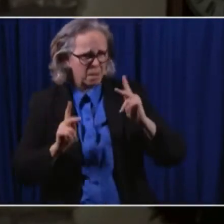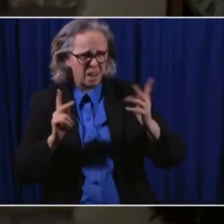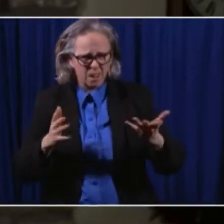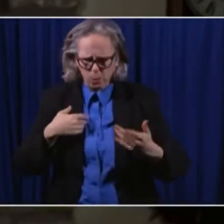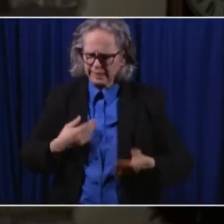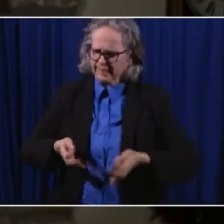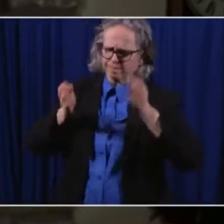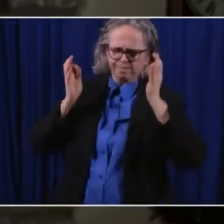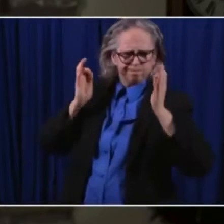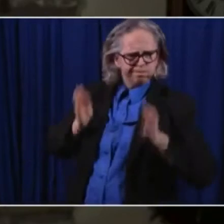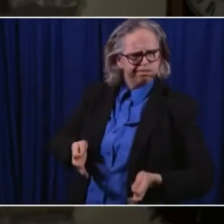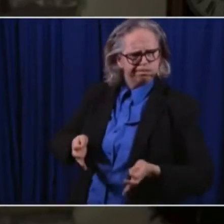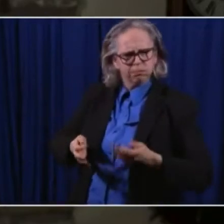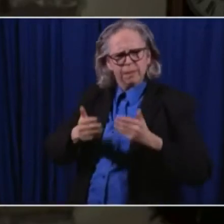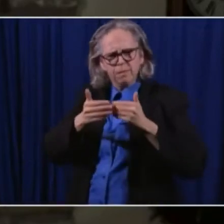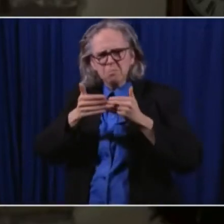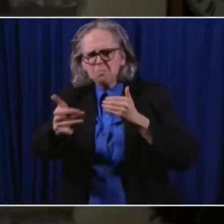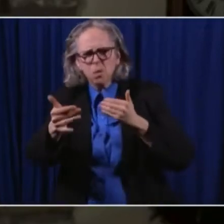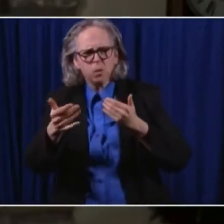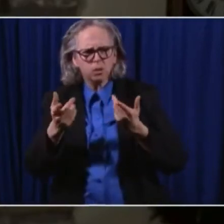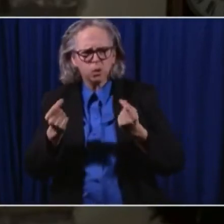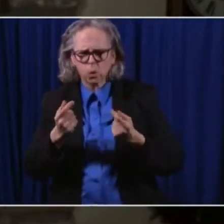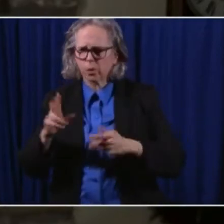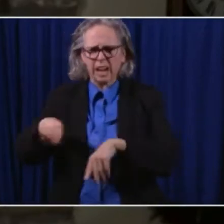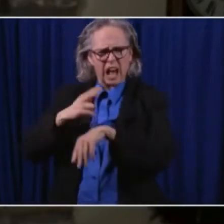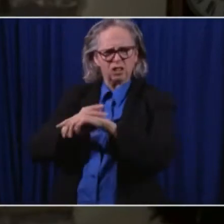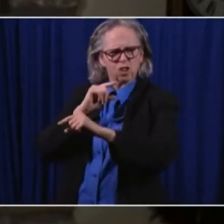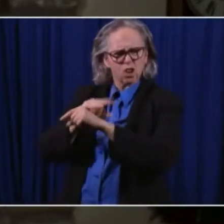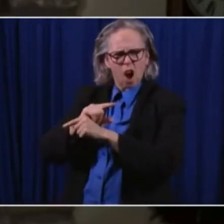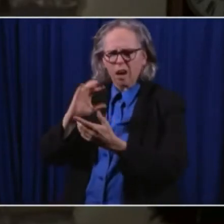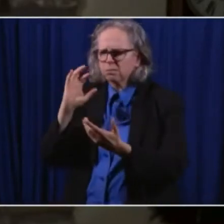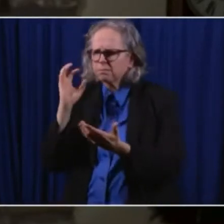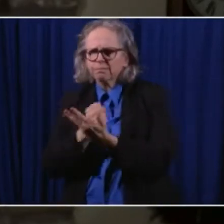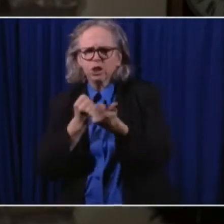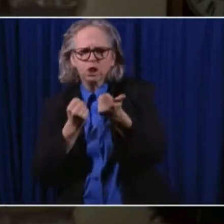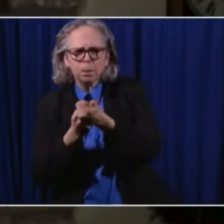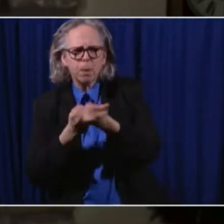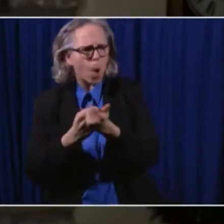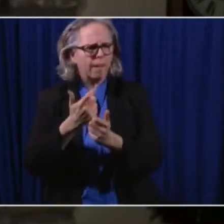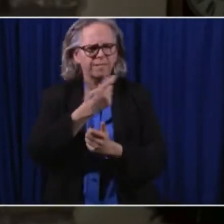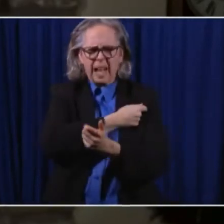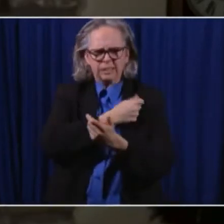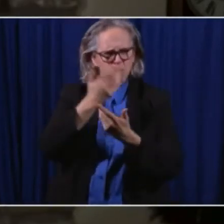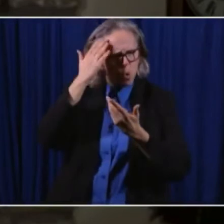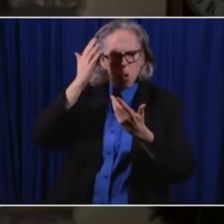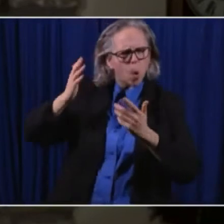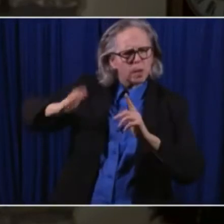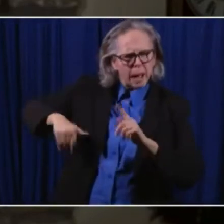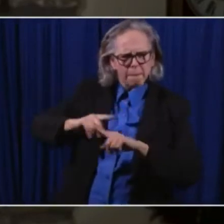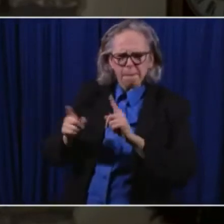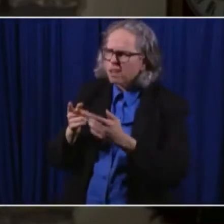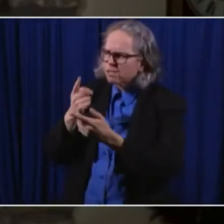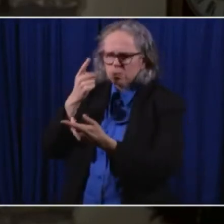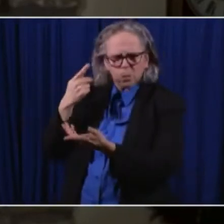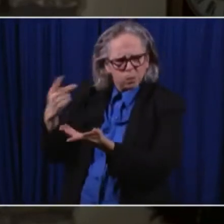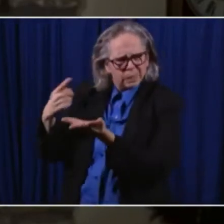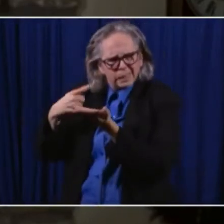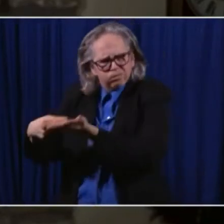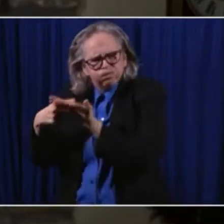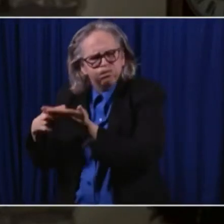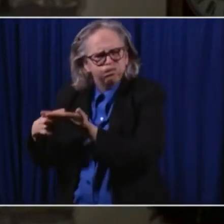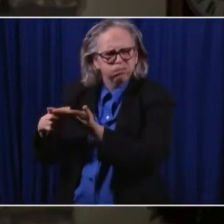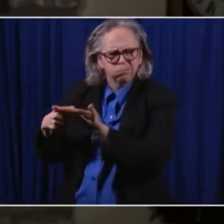the vaccinations, but you and I have talked about it, and I know that, there will certainly be opportunities in places where we'll want the Guard